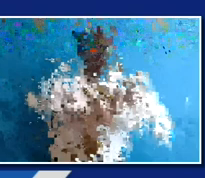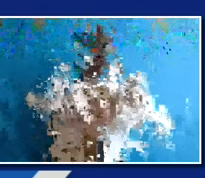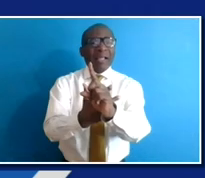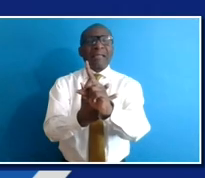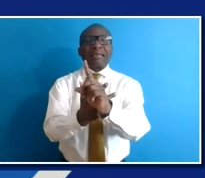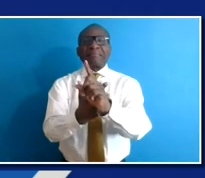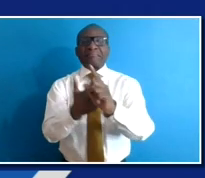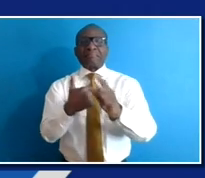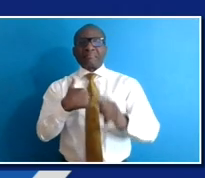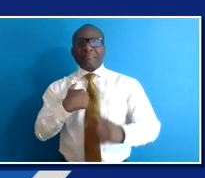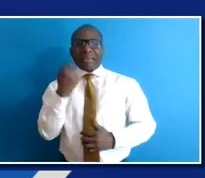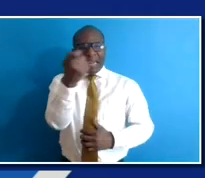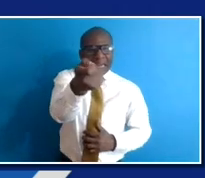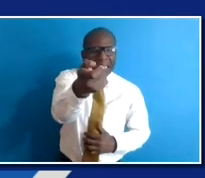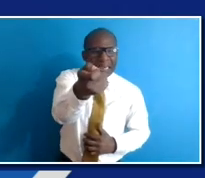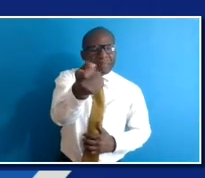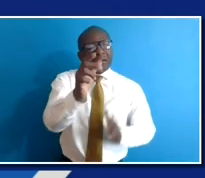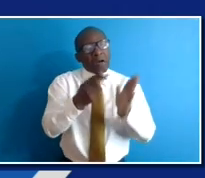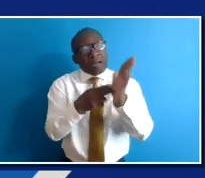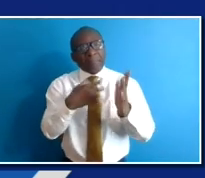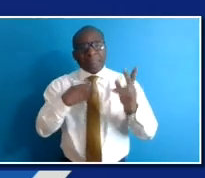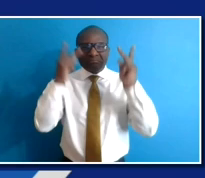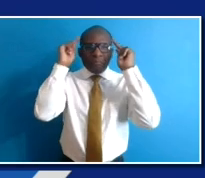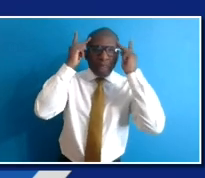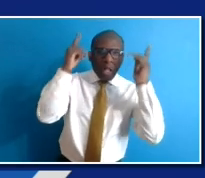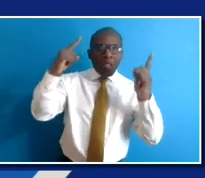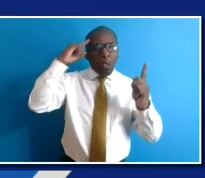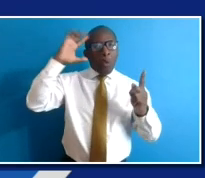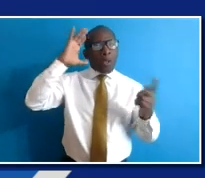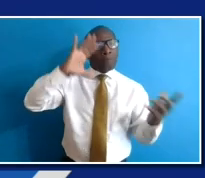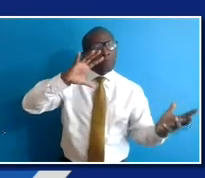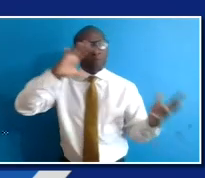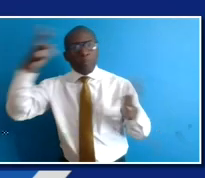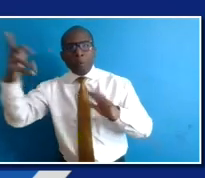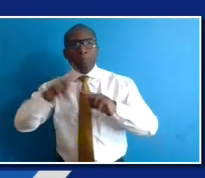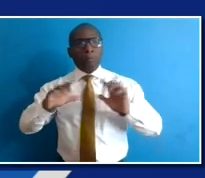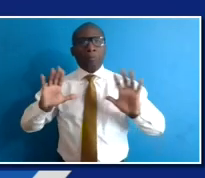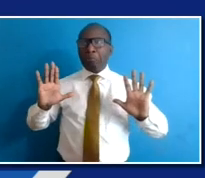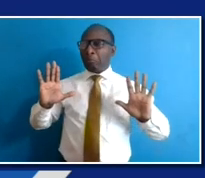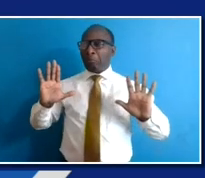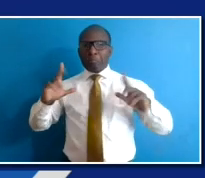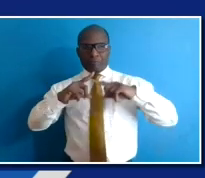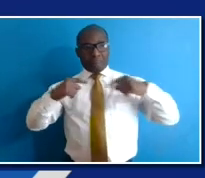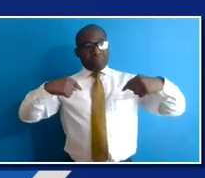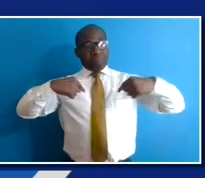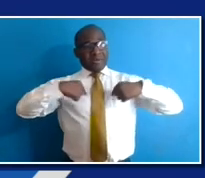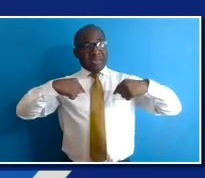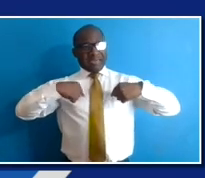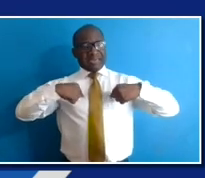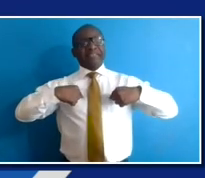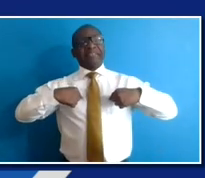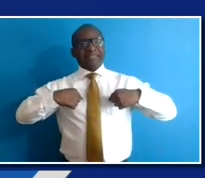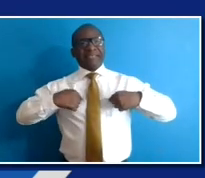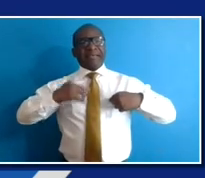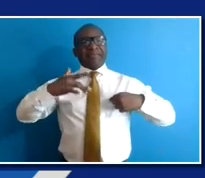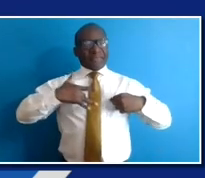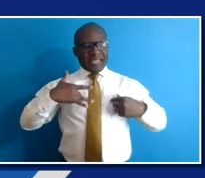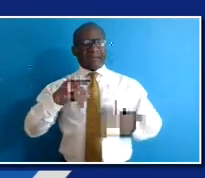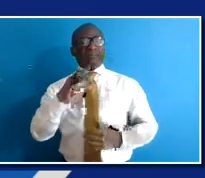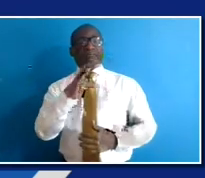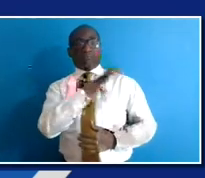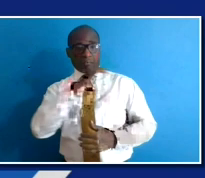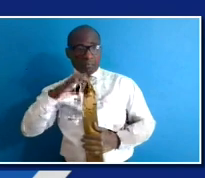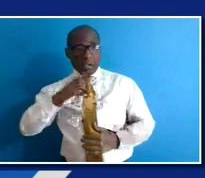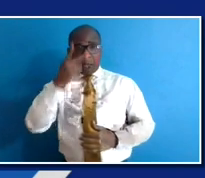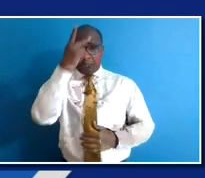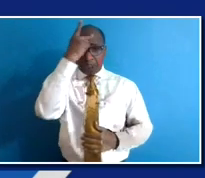at times is going to all our, we have 50 facilities, 18,000 acres in Westchester County, and more